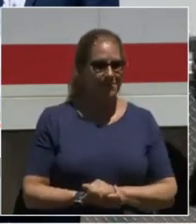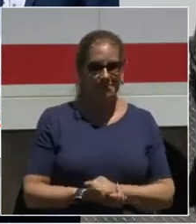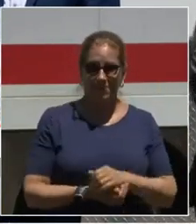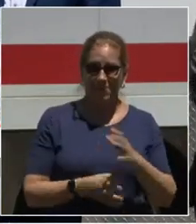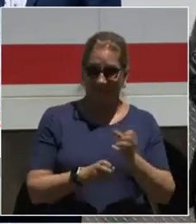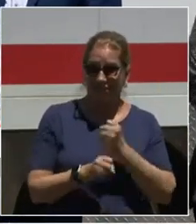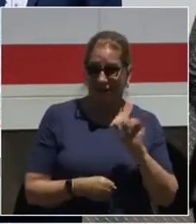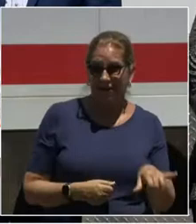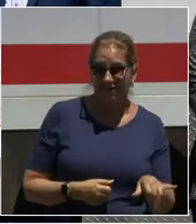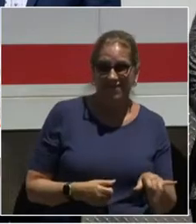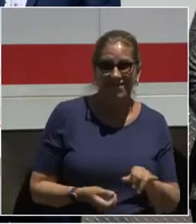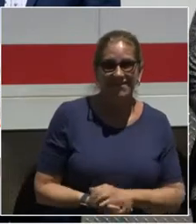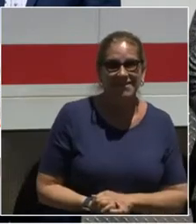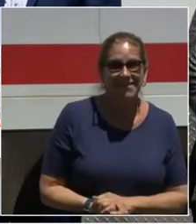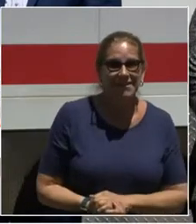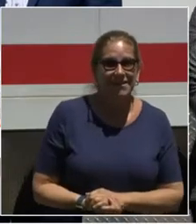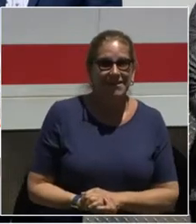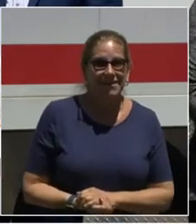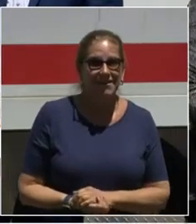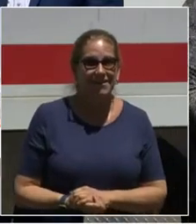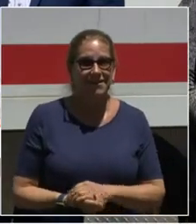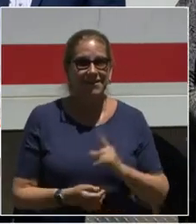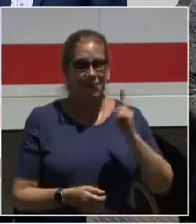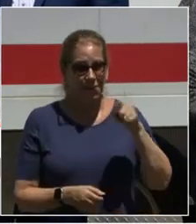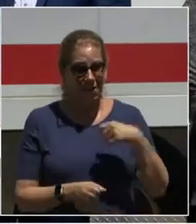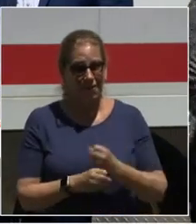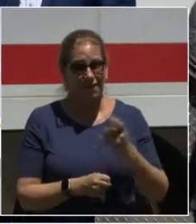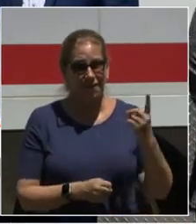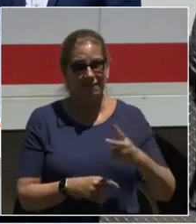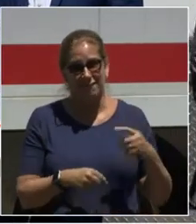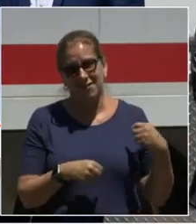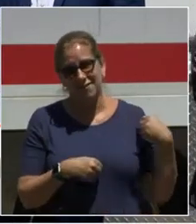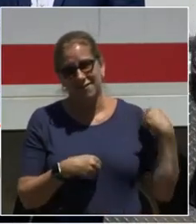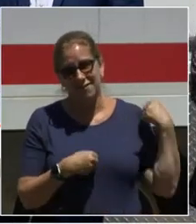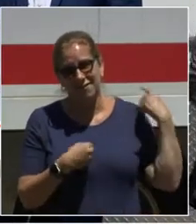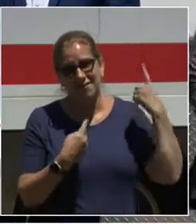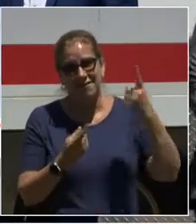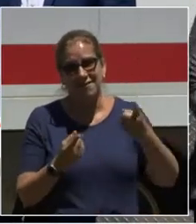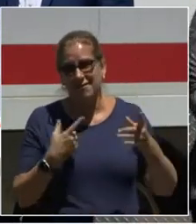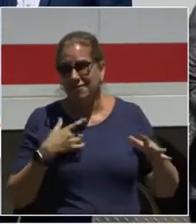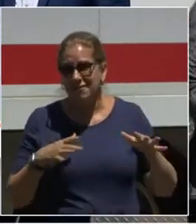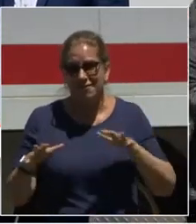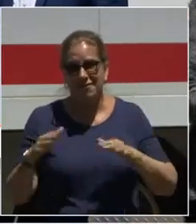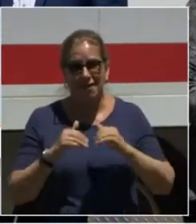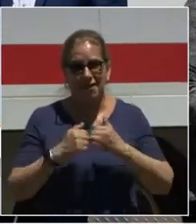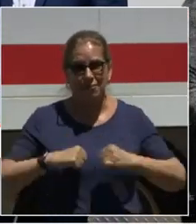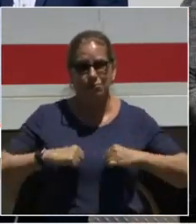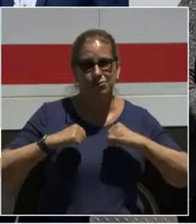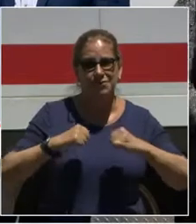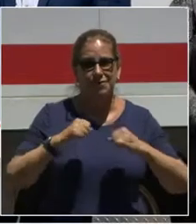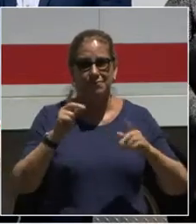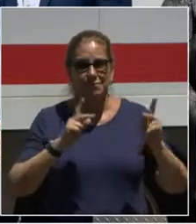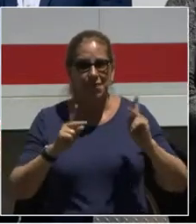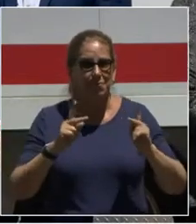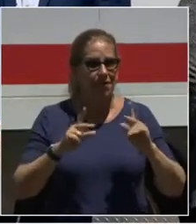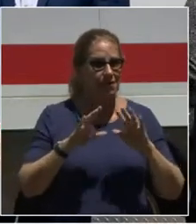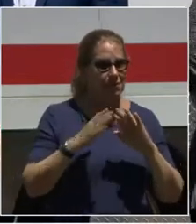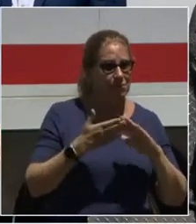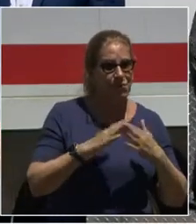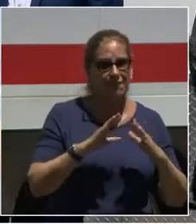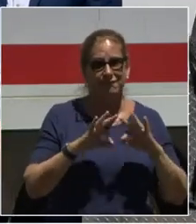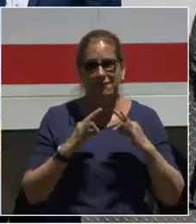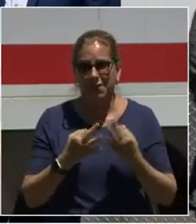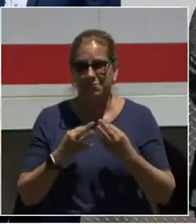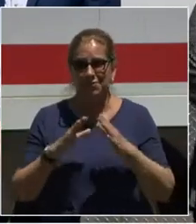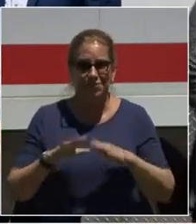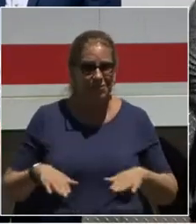past year and a half, we have rightfully been focused on protecting our community, our families, our children, as we manage this pandemic. But as the council